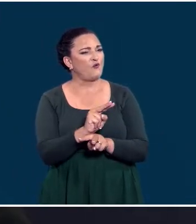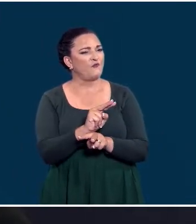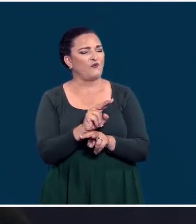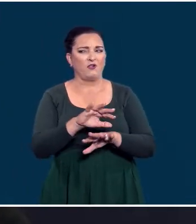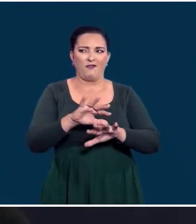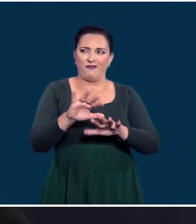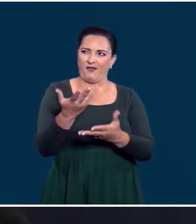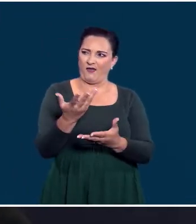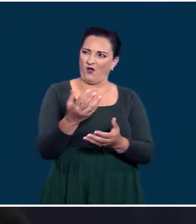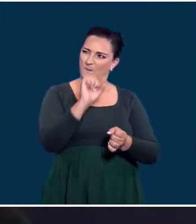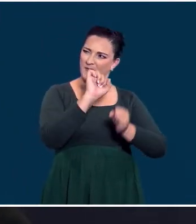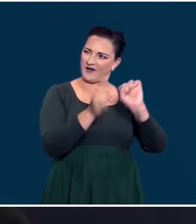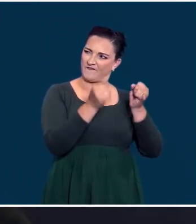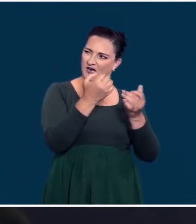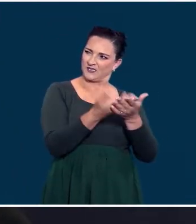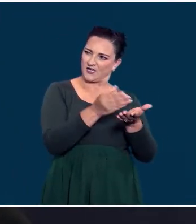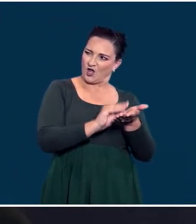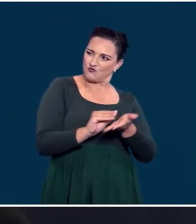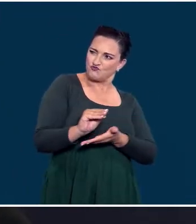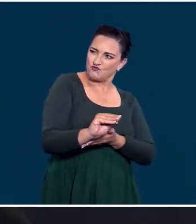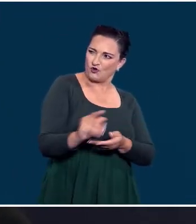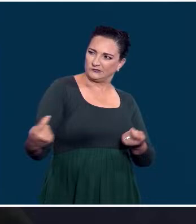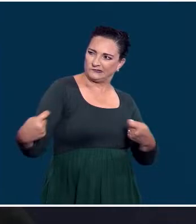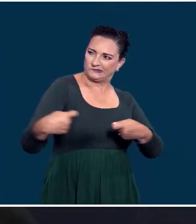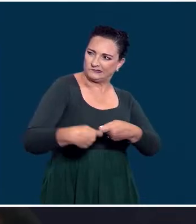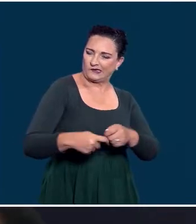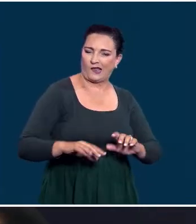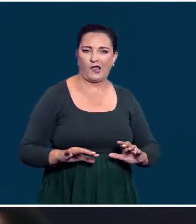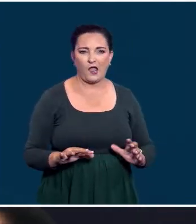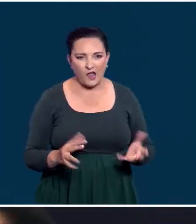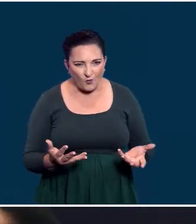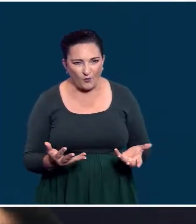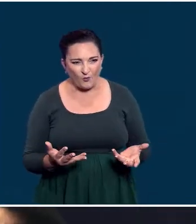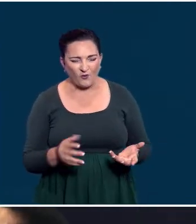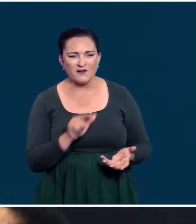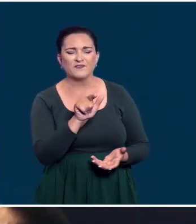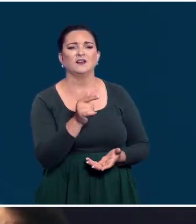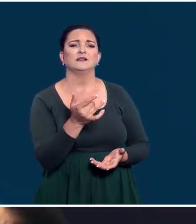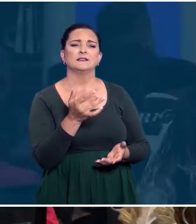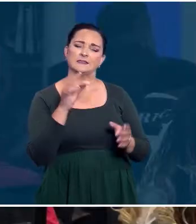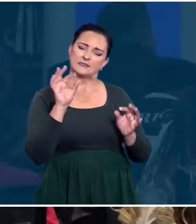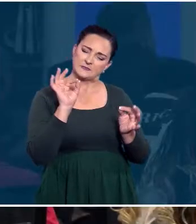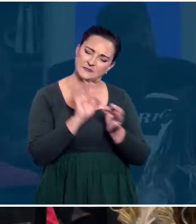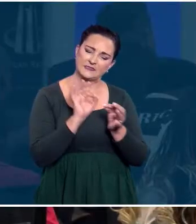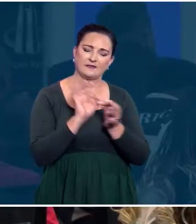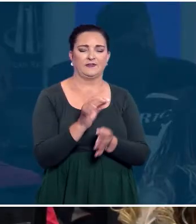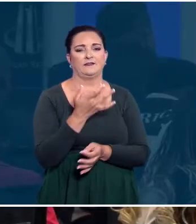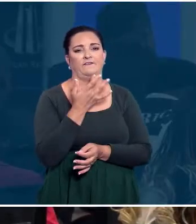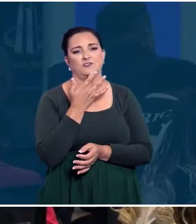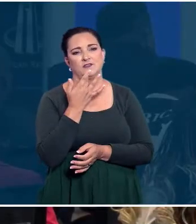of manufacturing. And I think that problem is wider than just the steel sector. Thanks, Governor.